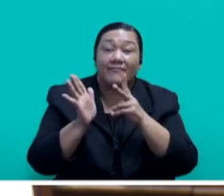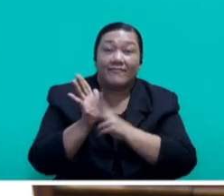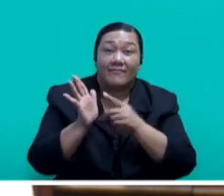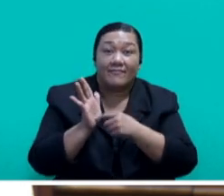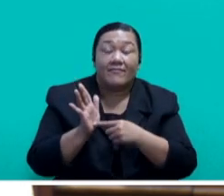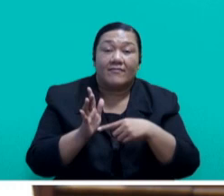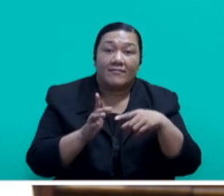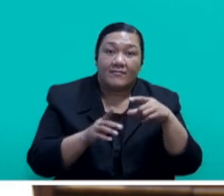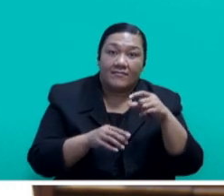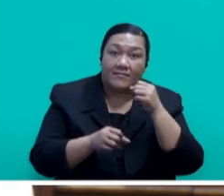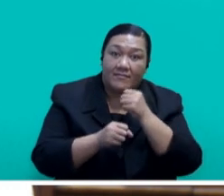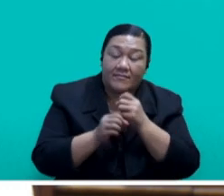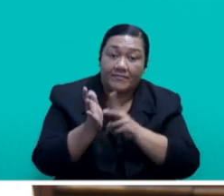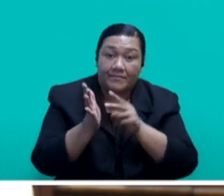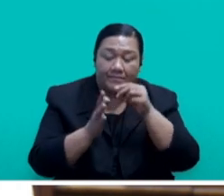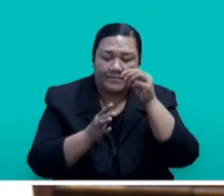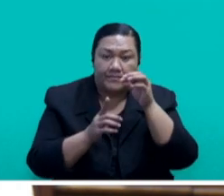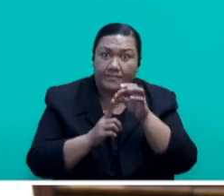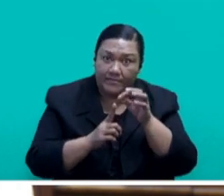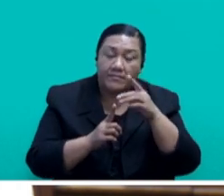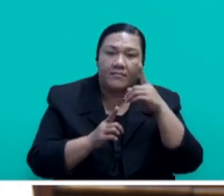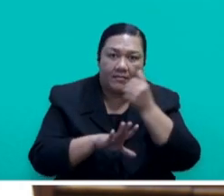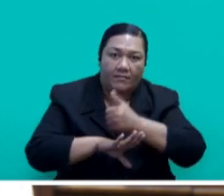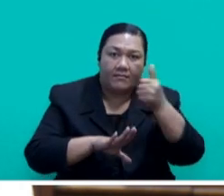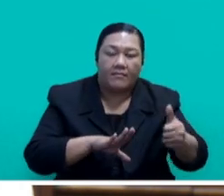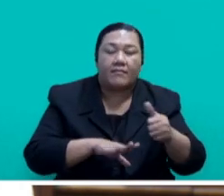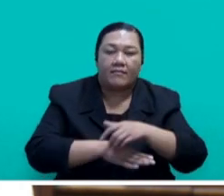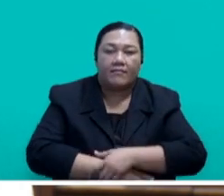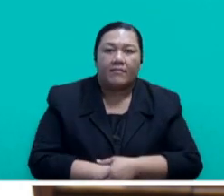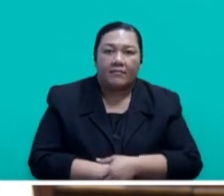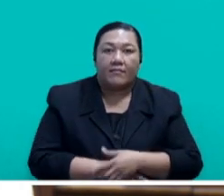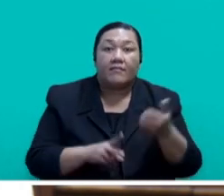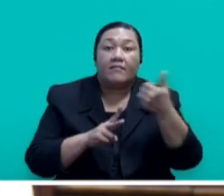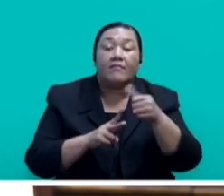GBP government, and also the late